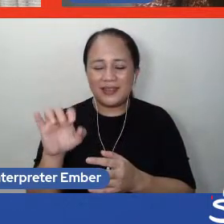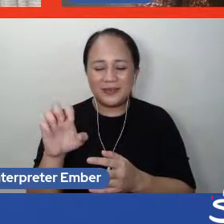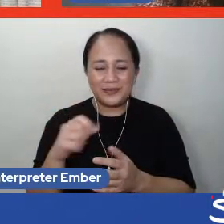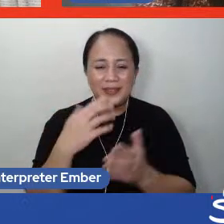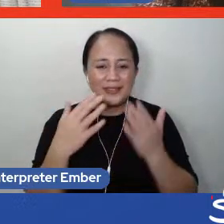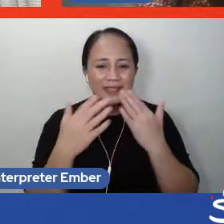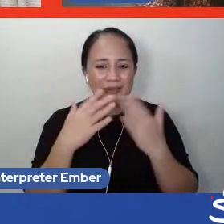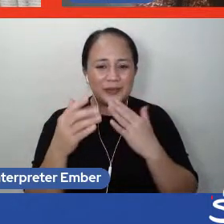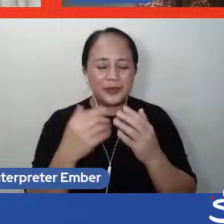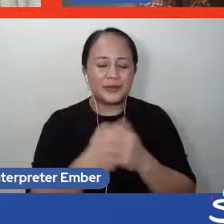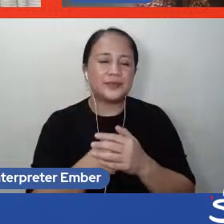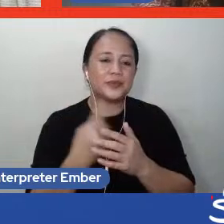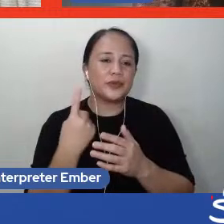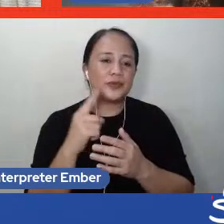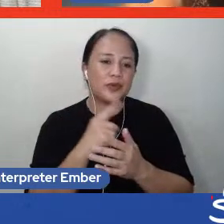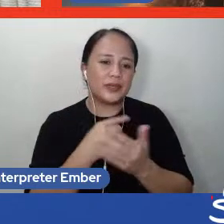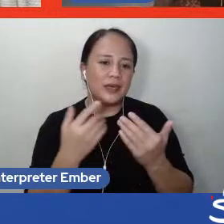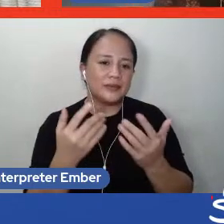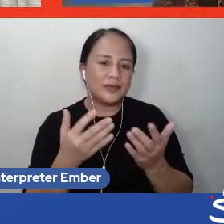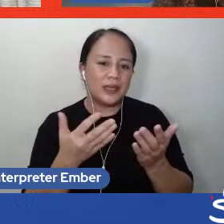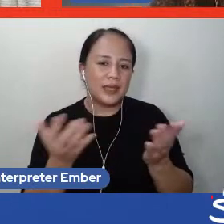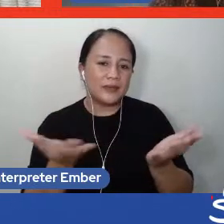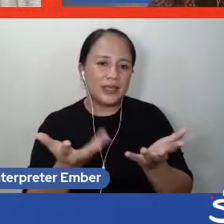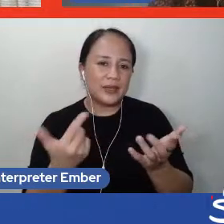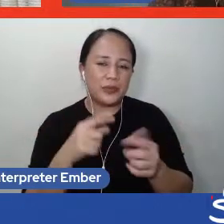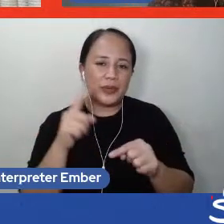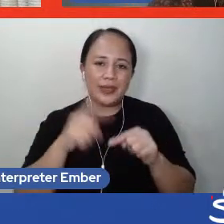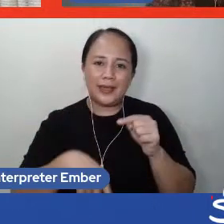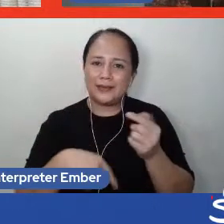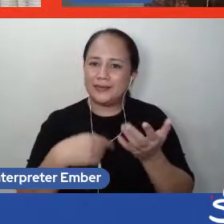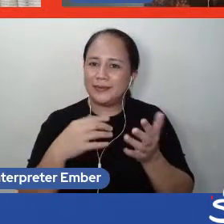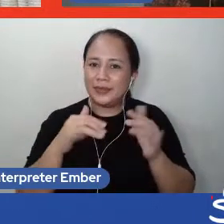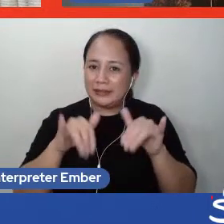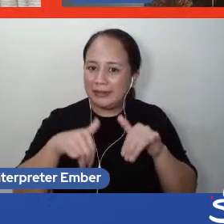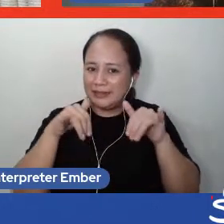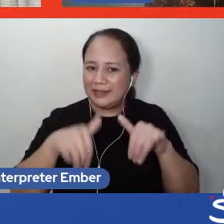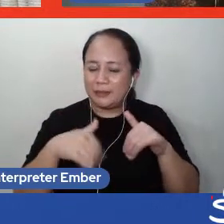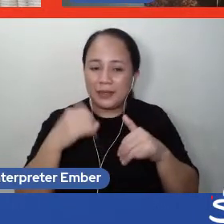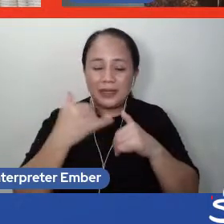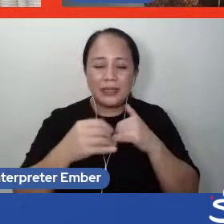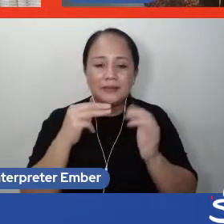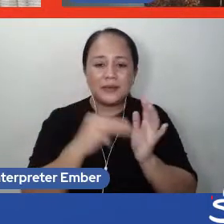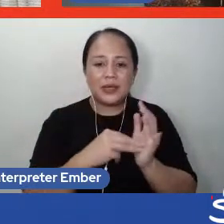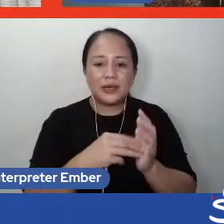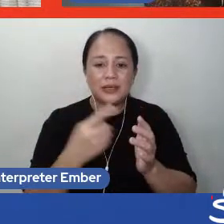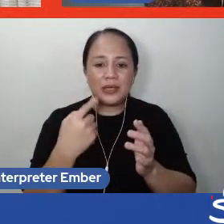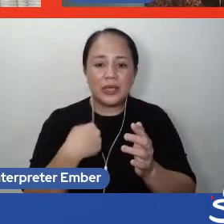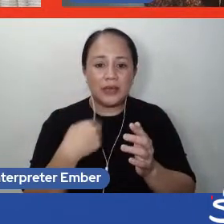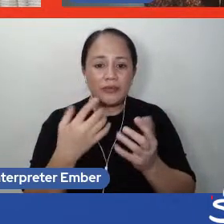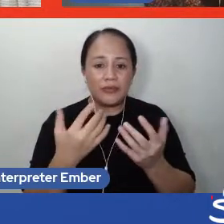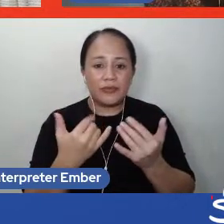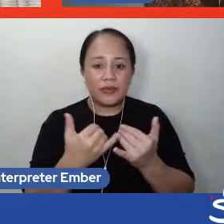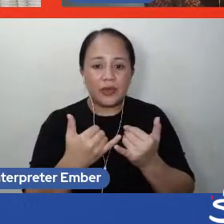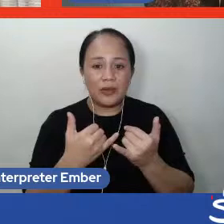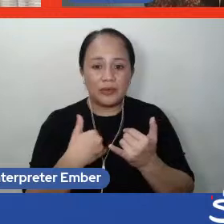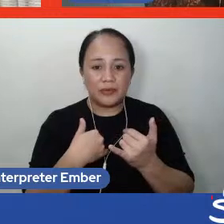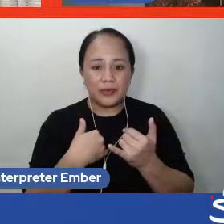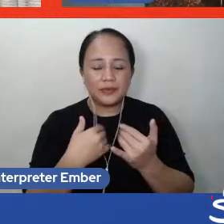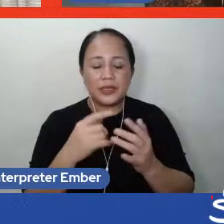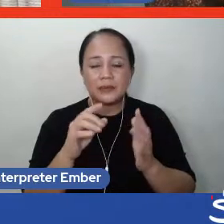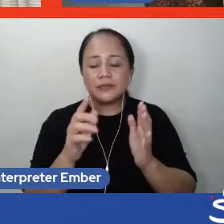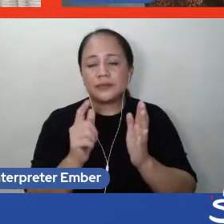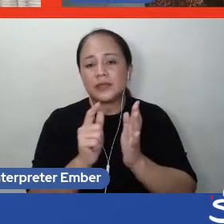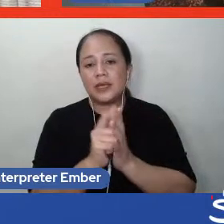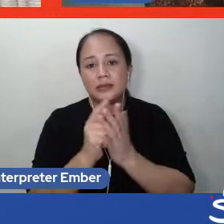So thanks again for having us. Sorry we can't stay longer. My last message will be, have a play with the ad library. It's